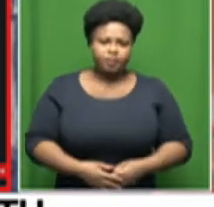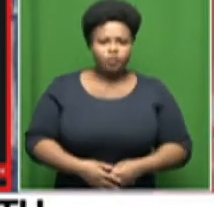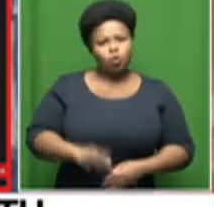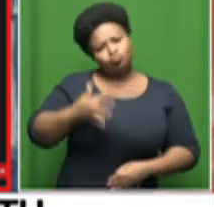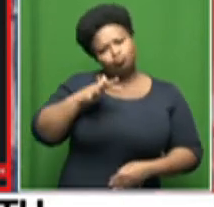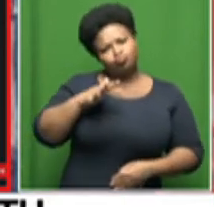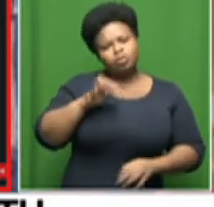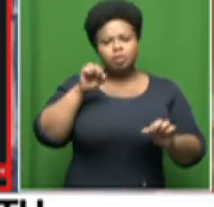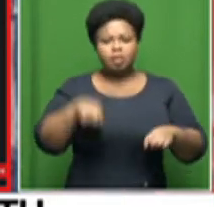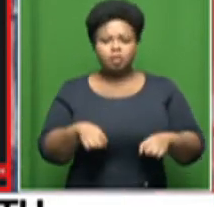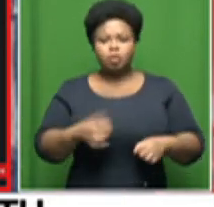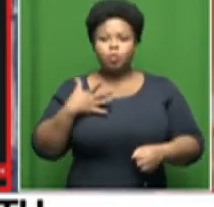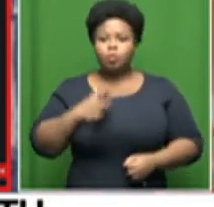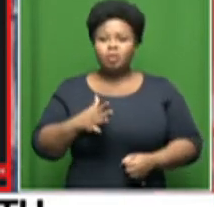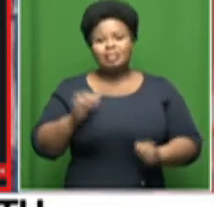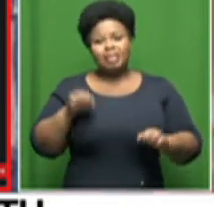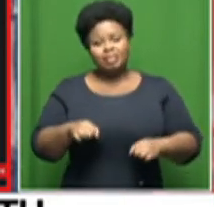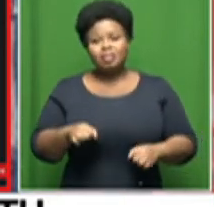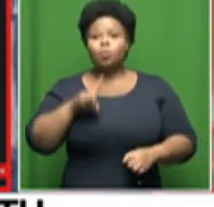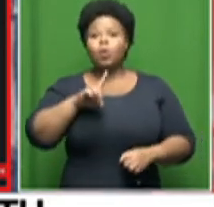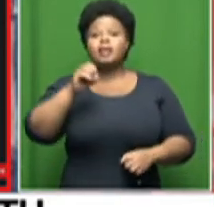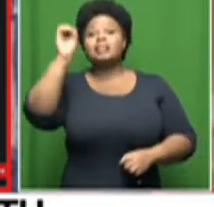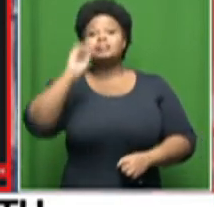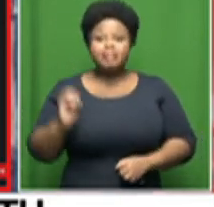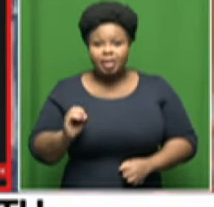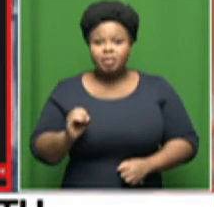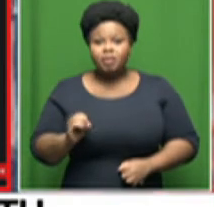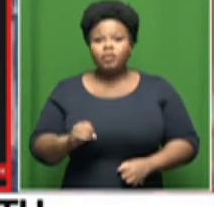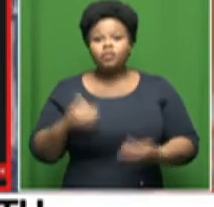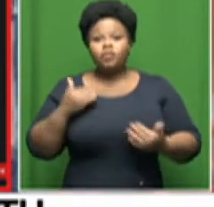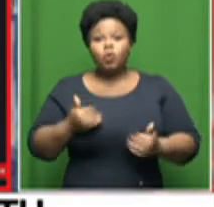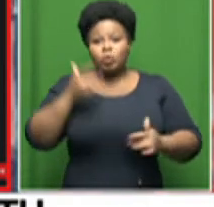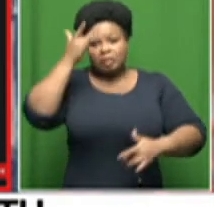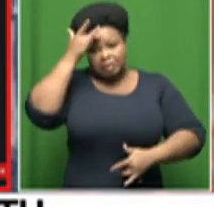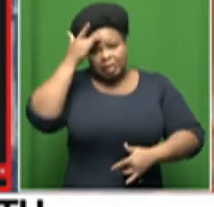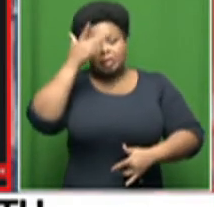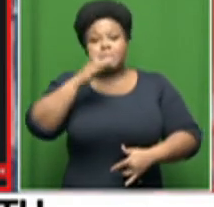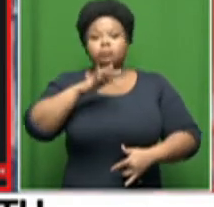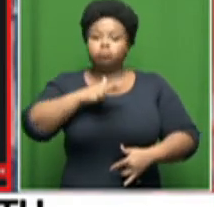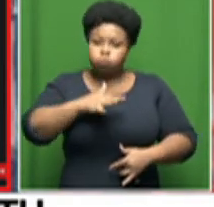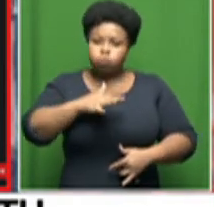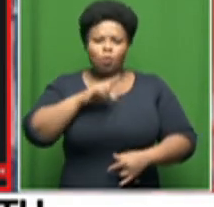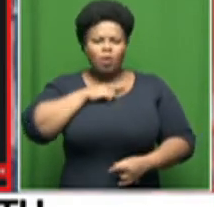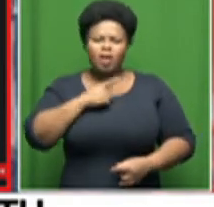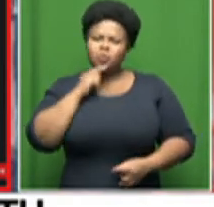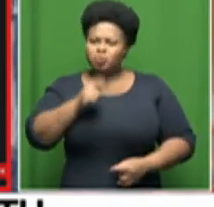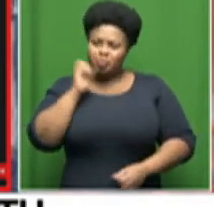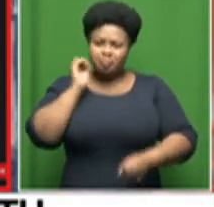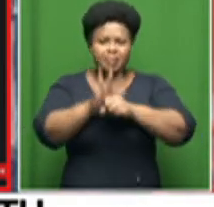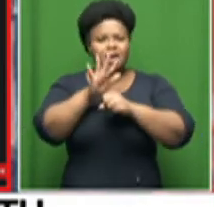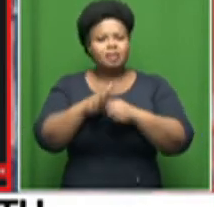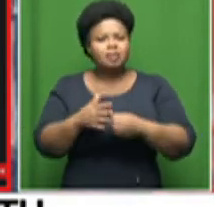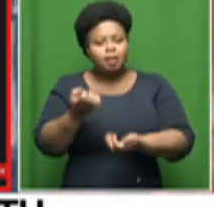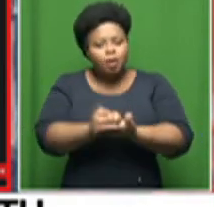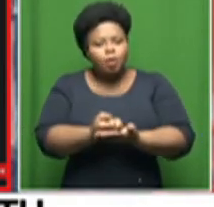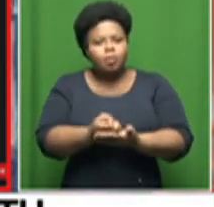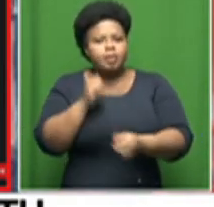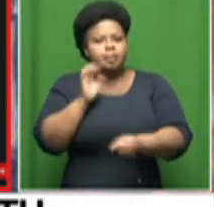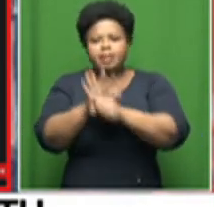do we want to present moderate disease? Yes, we do, because moderate disease, of course, has an impact on the economy. It has an impact on the health of the